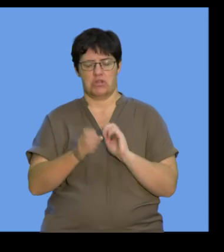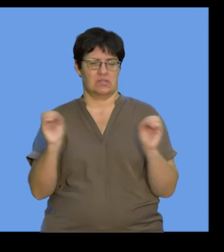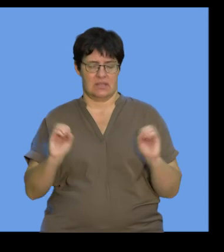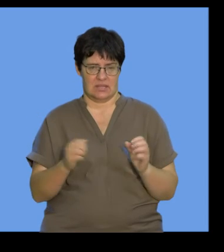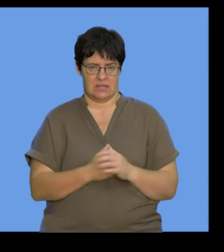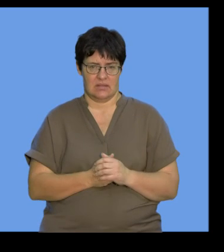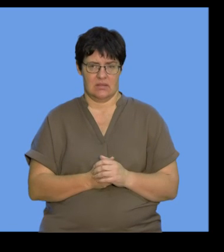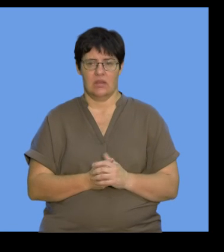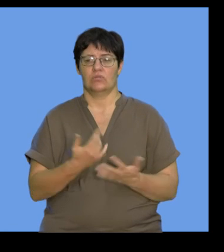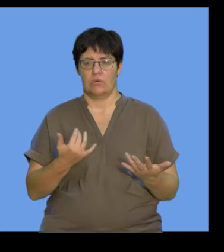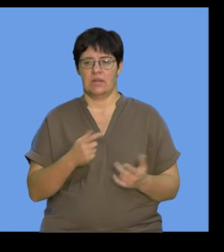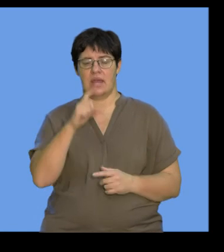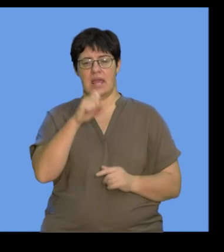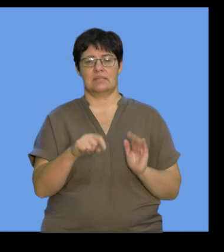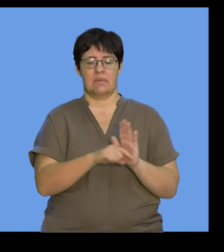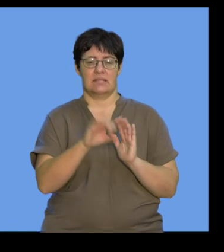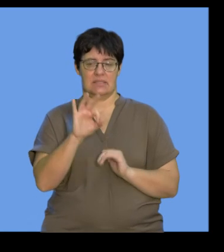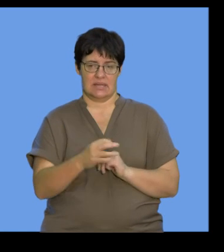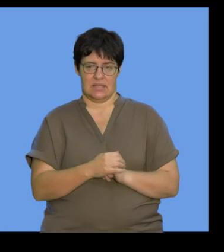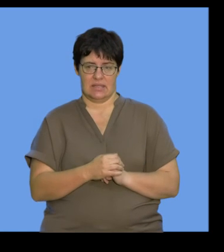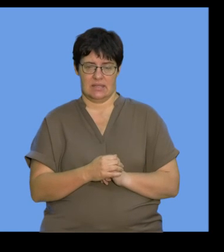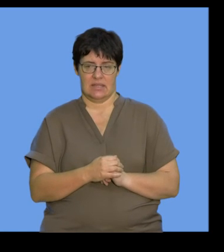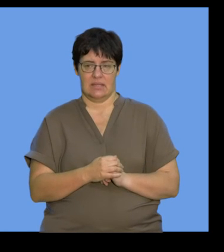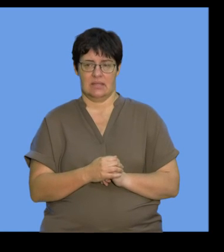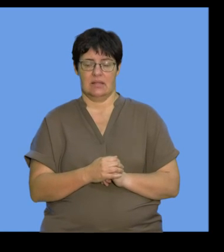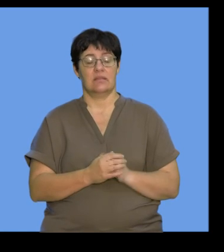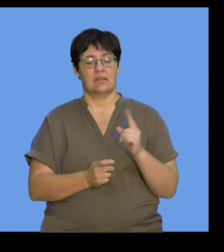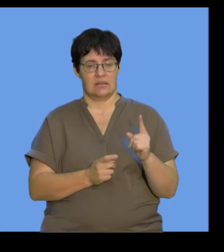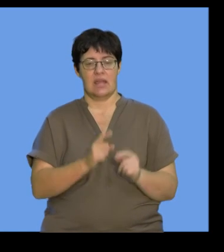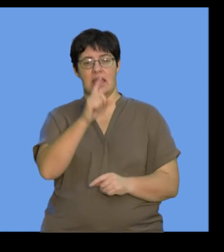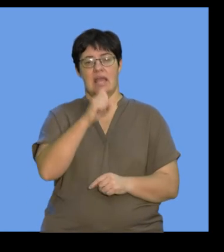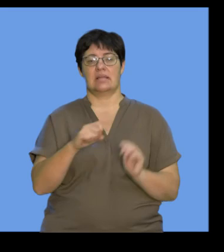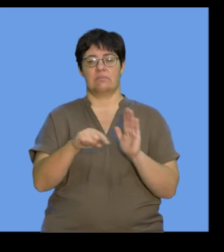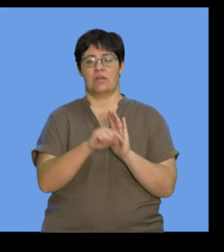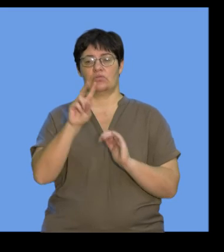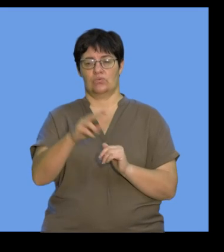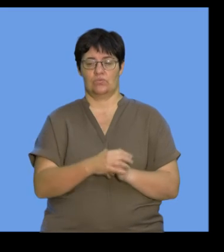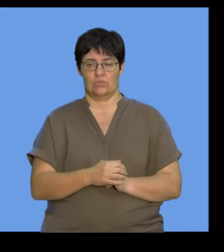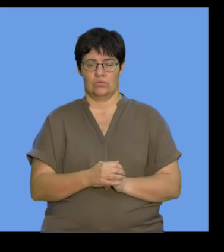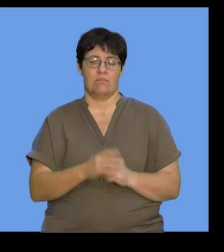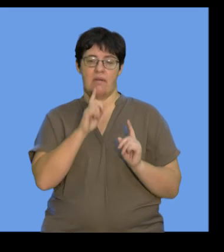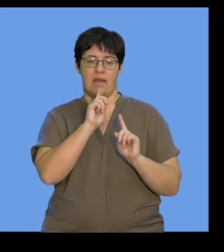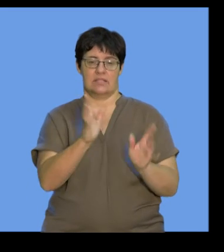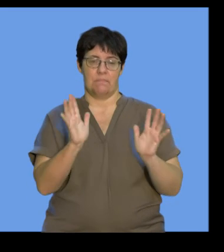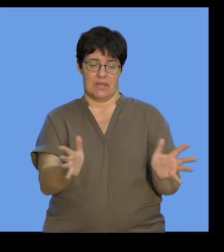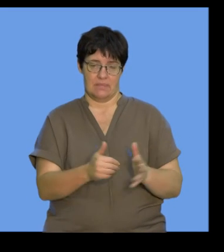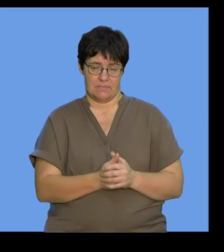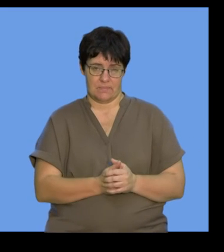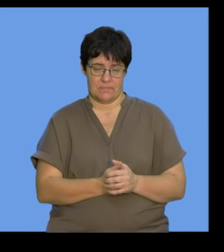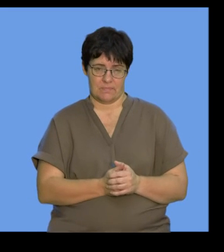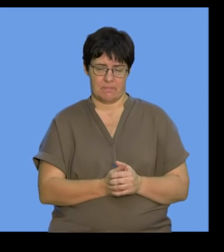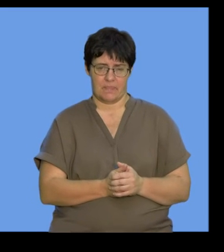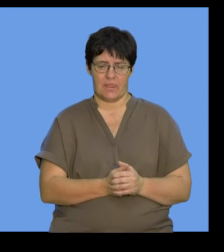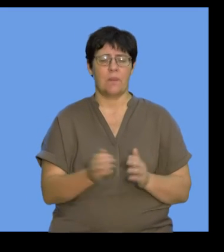change anything, so it just becomes x minus 3, and this becomes x minus 2, and then that's my answer,